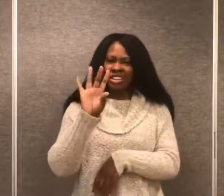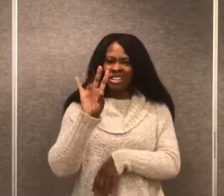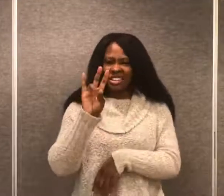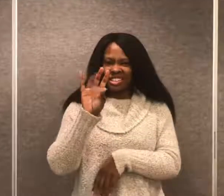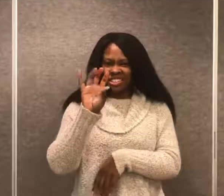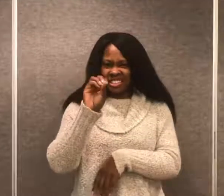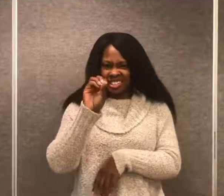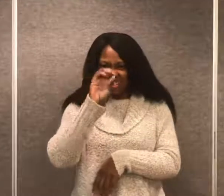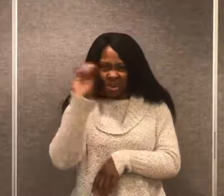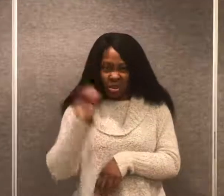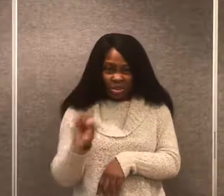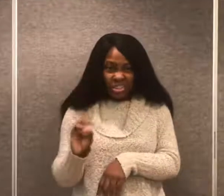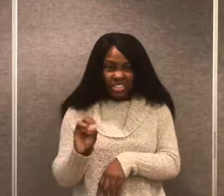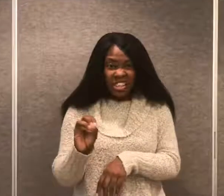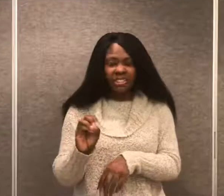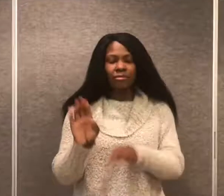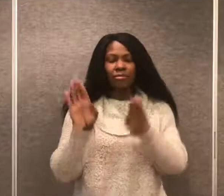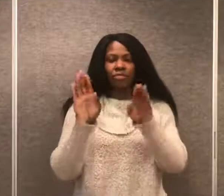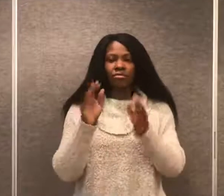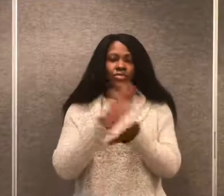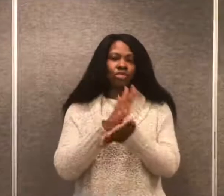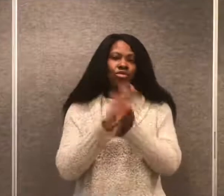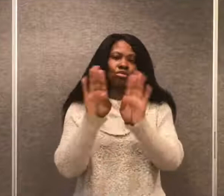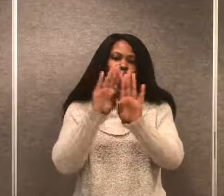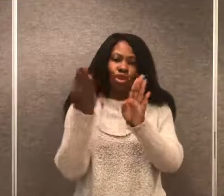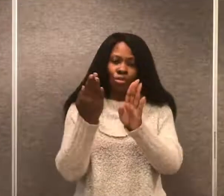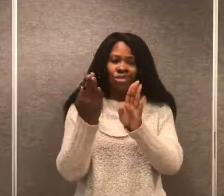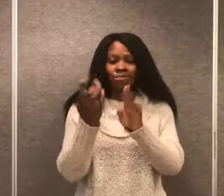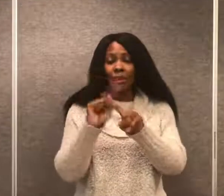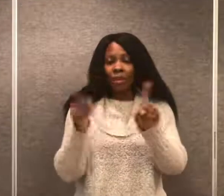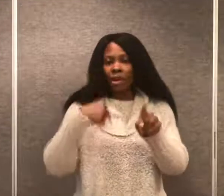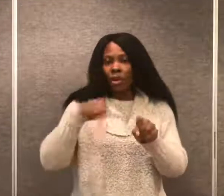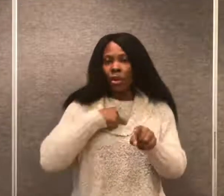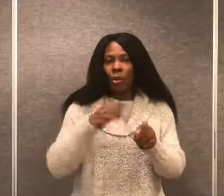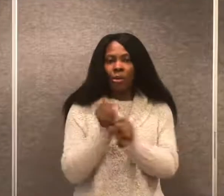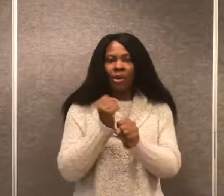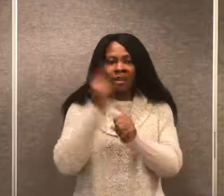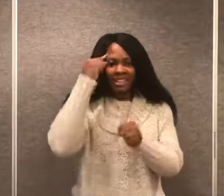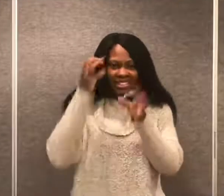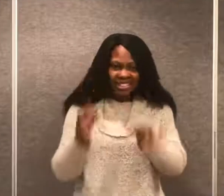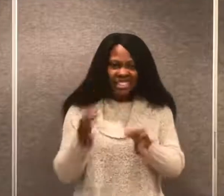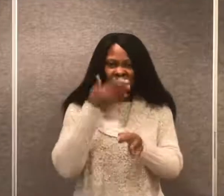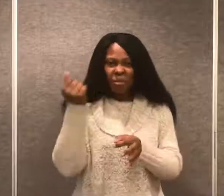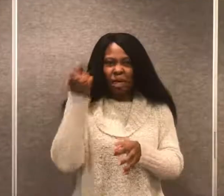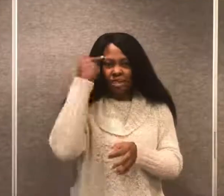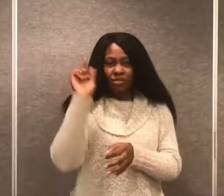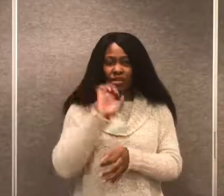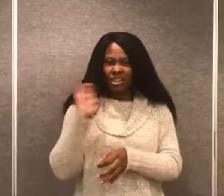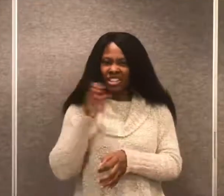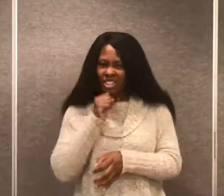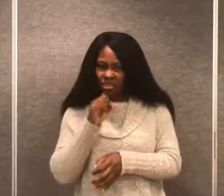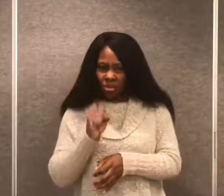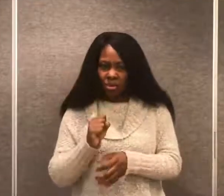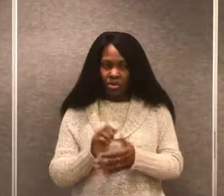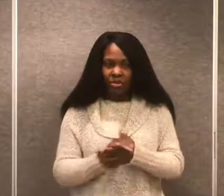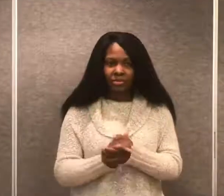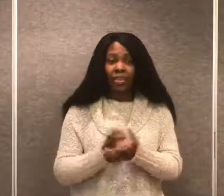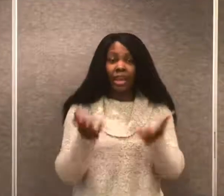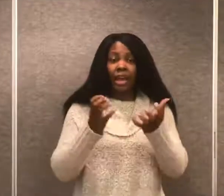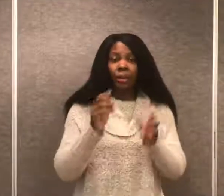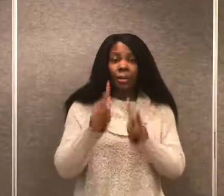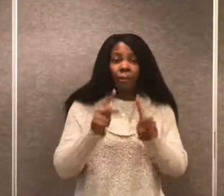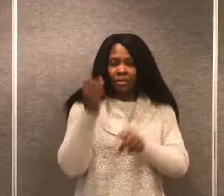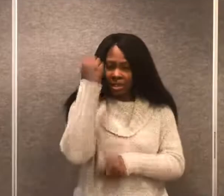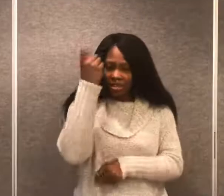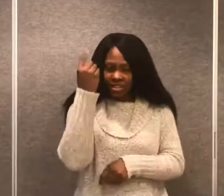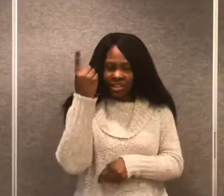counties have different impacts, and that's why we make the decision what is best for East Orange. So, but I just wanted to put that caveat out there for people to understand that